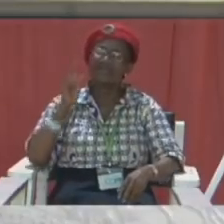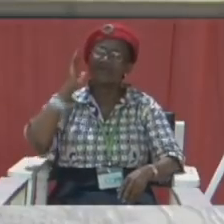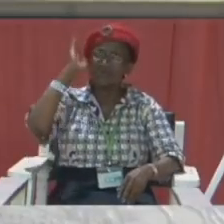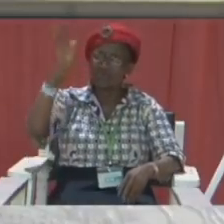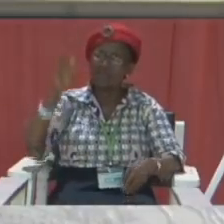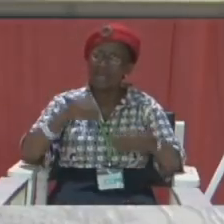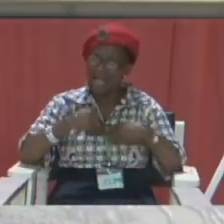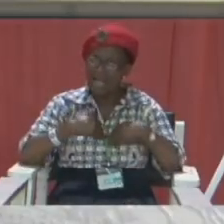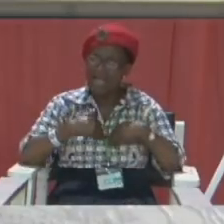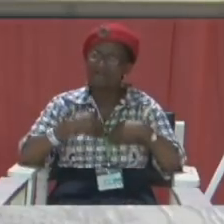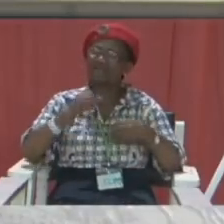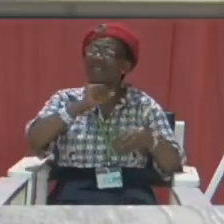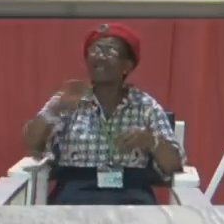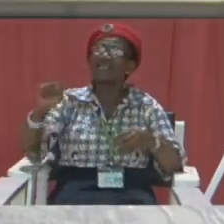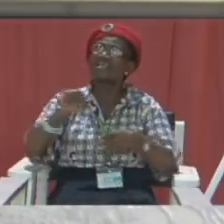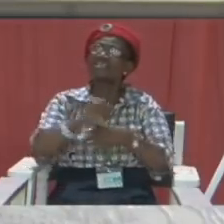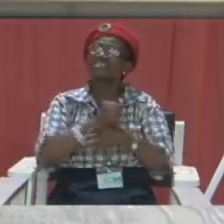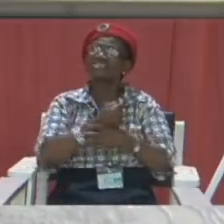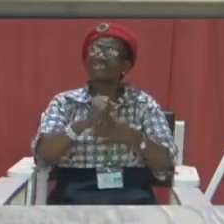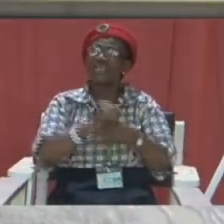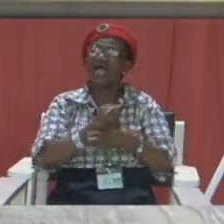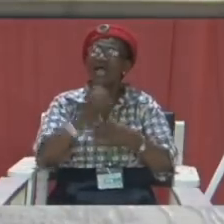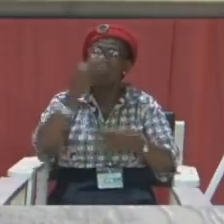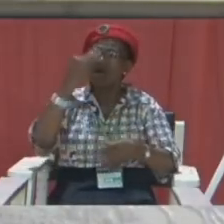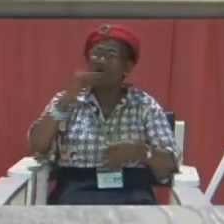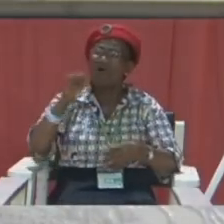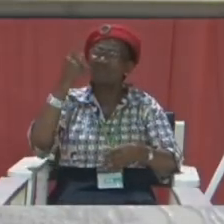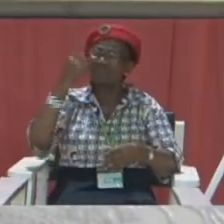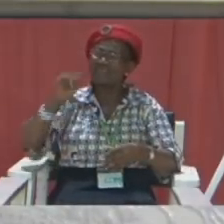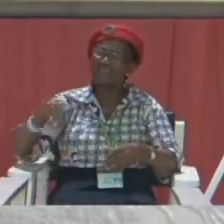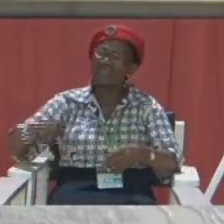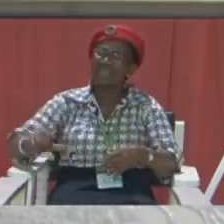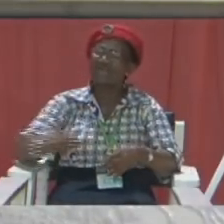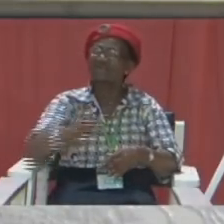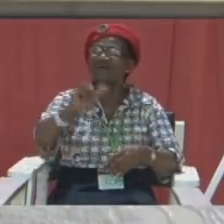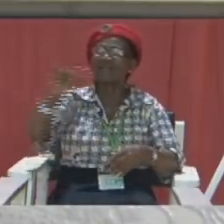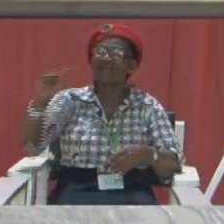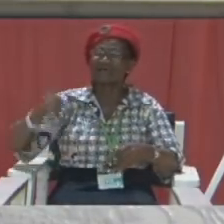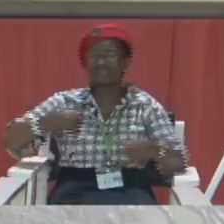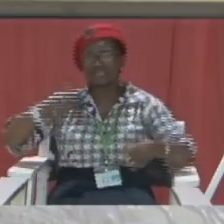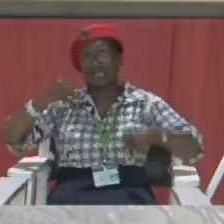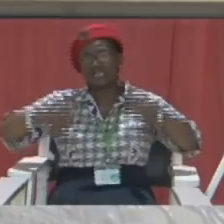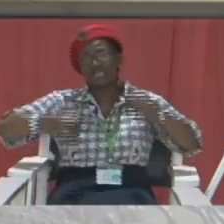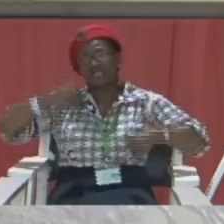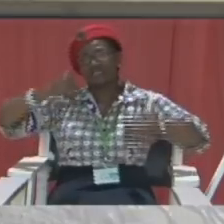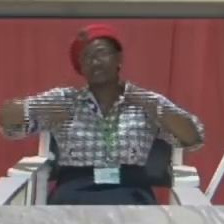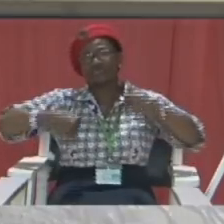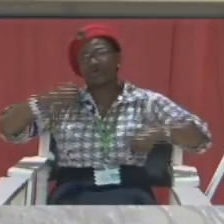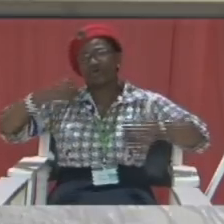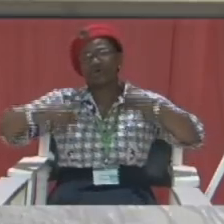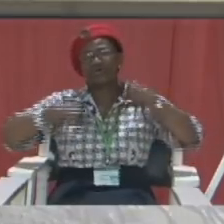a share of the everlasting joy. Awon ni o ti alaba pin ayo ainipekun ayo ayiraye yi.